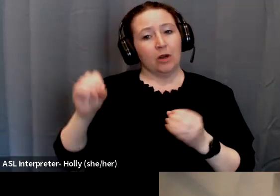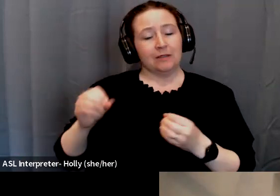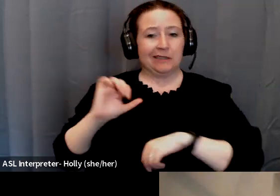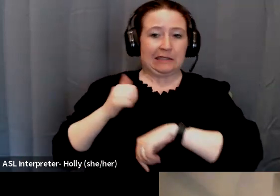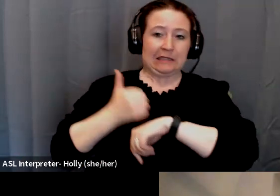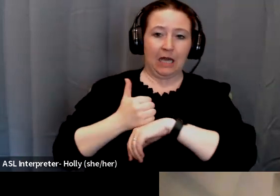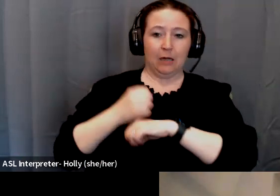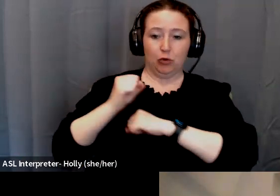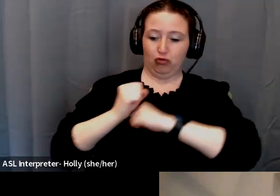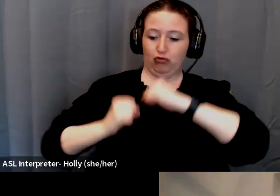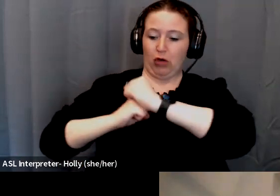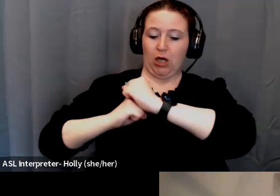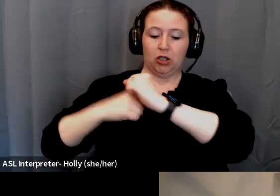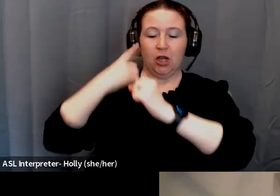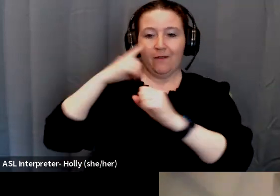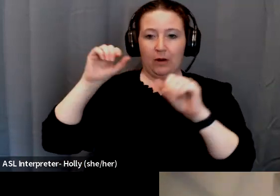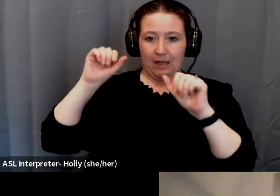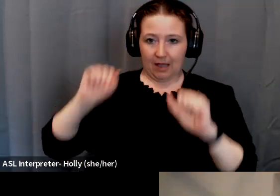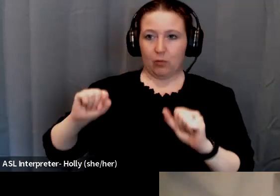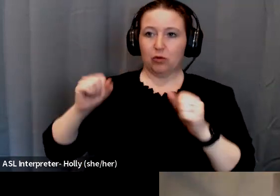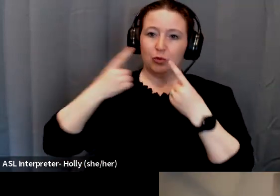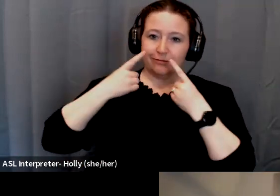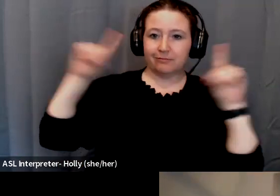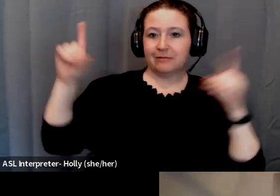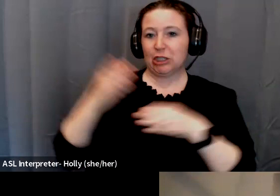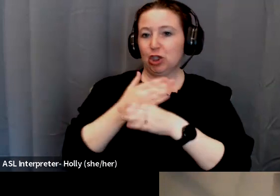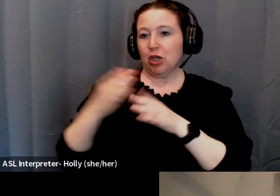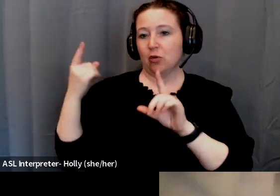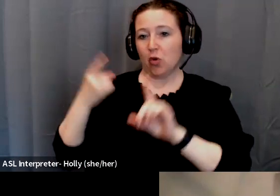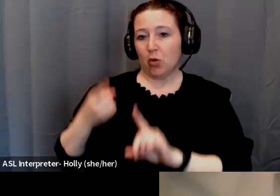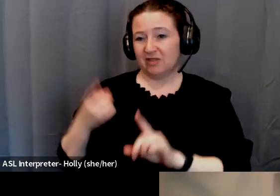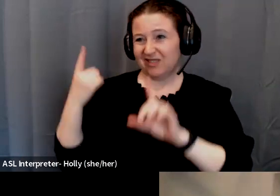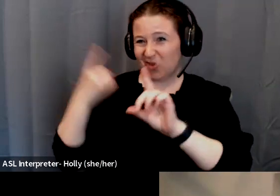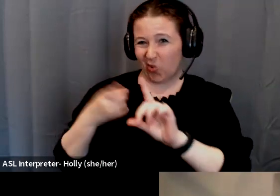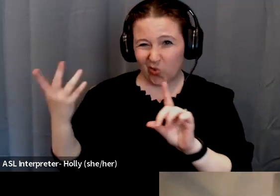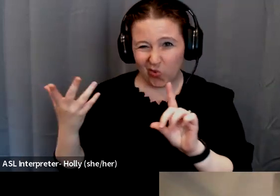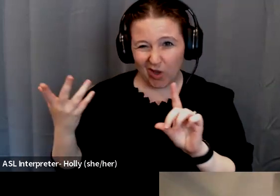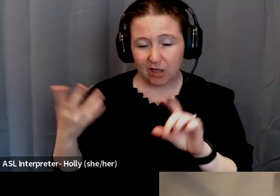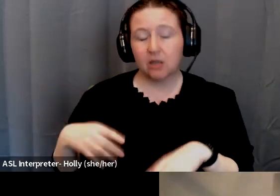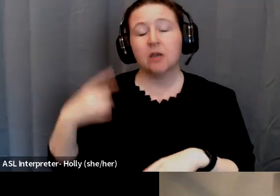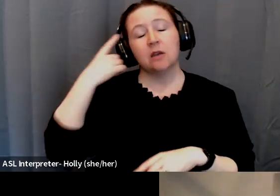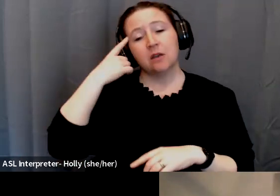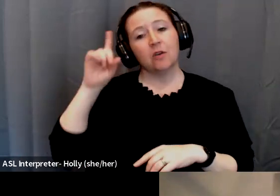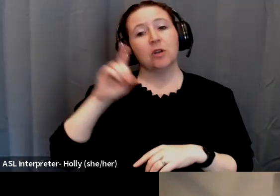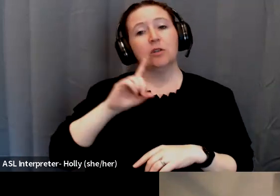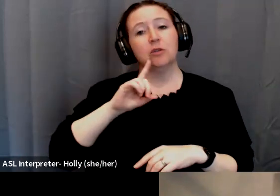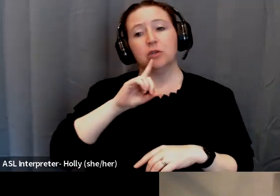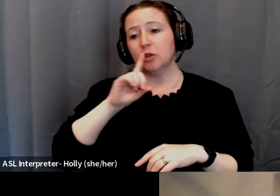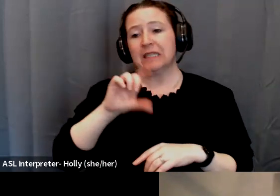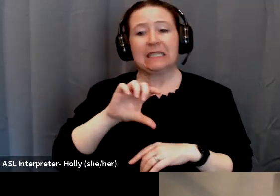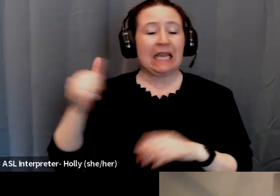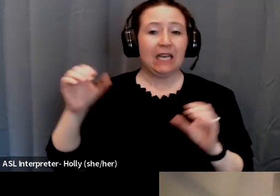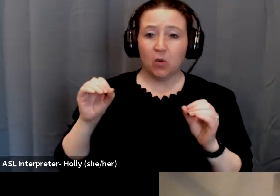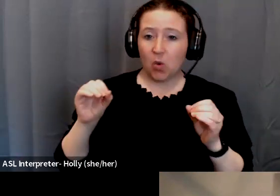certain shared goals. What are those goals? It's really to make sure that in any organization